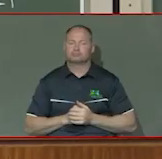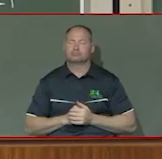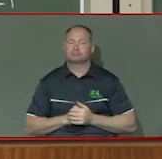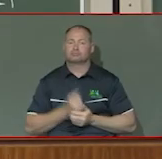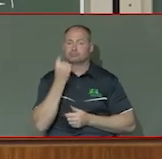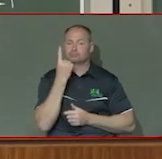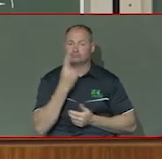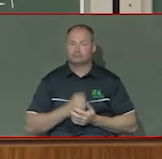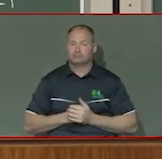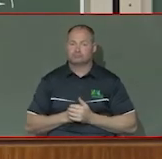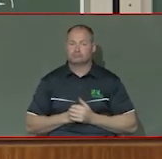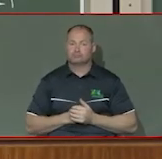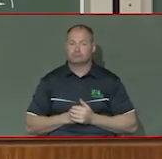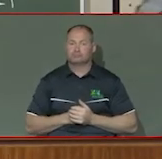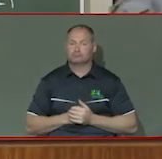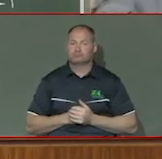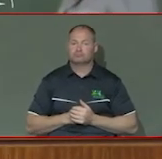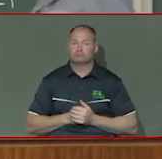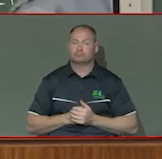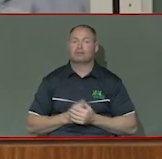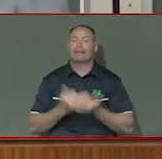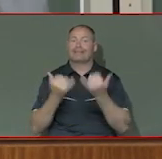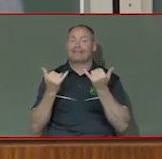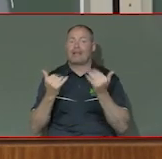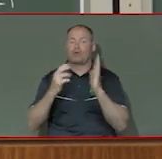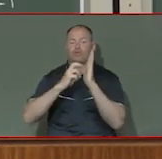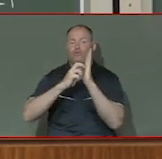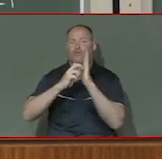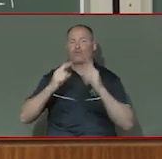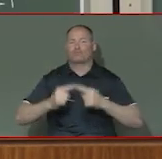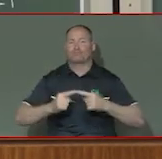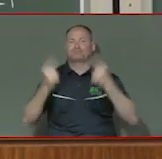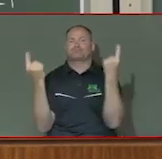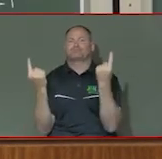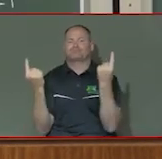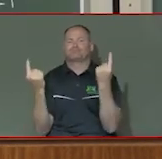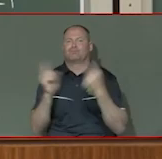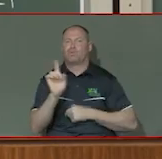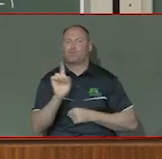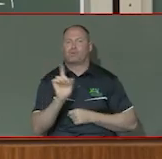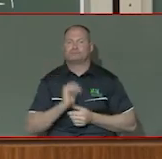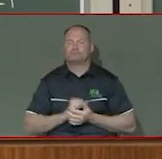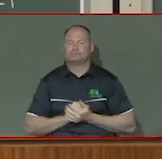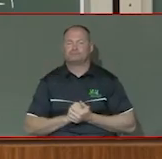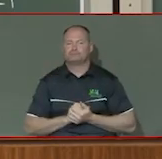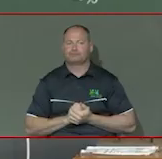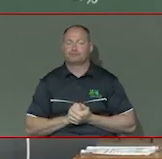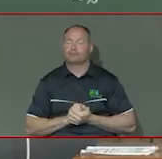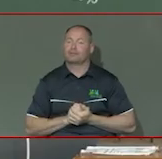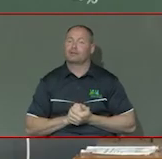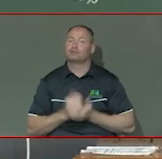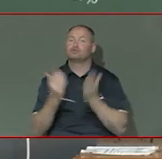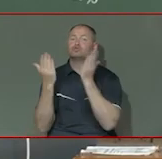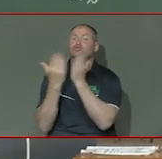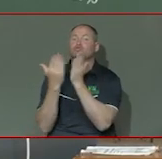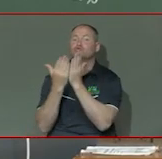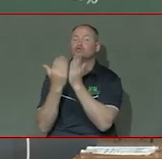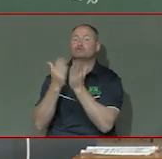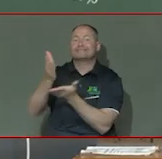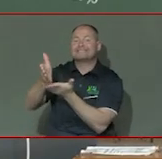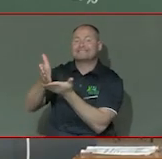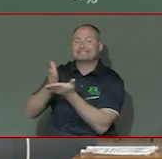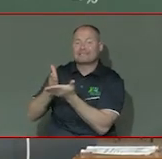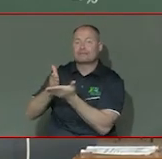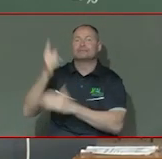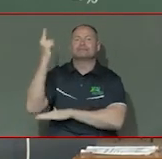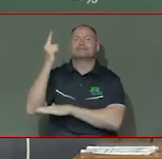me? Now, the exception to the rule is the following. Now, I know people that in some schools, your teacher